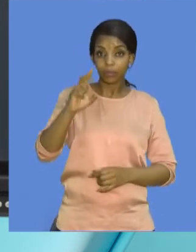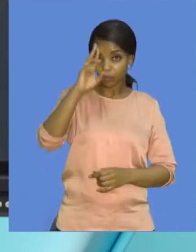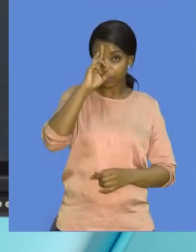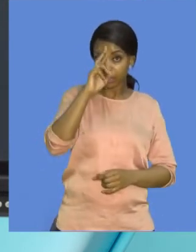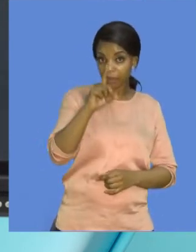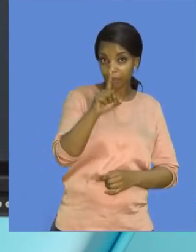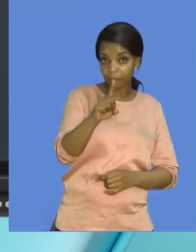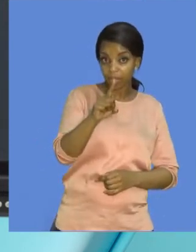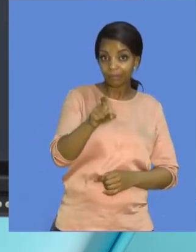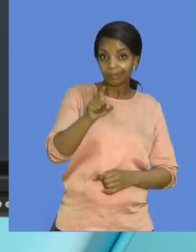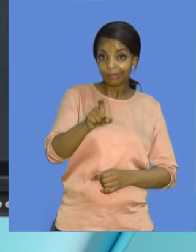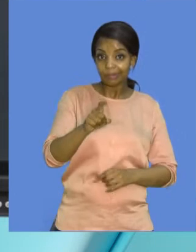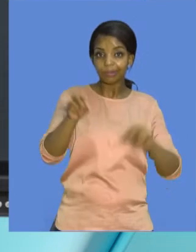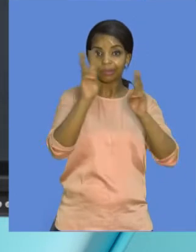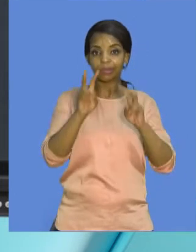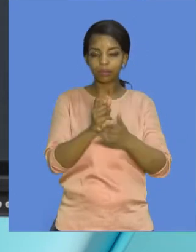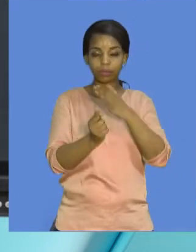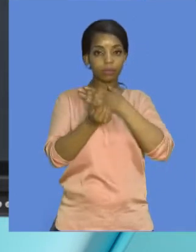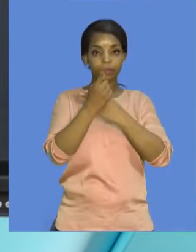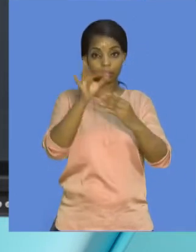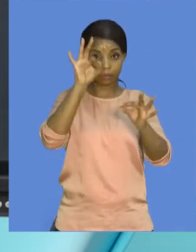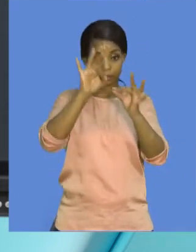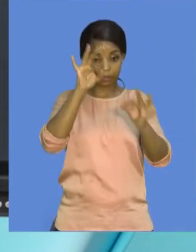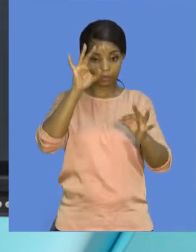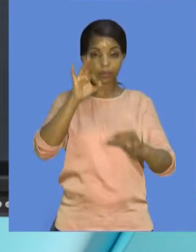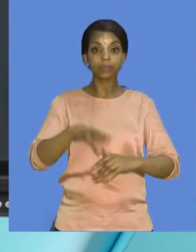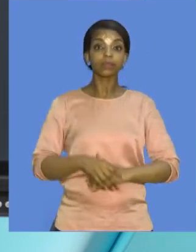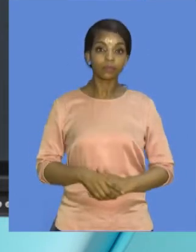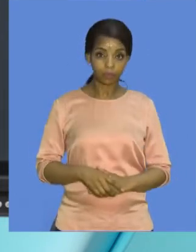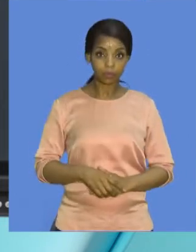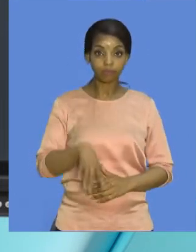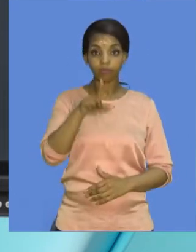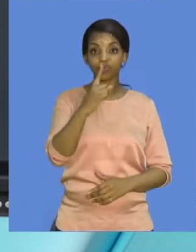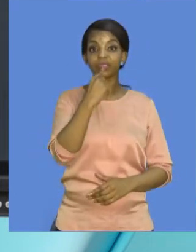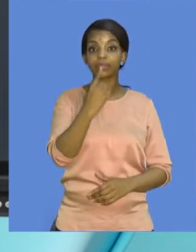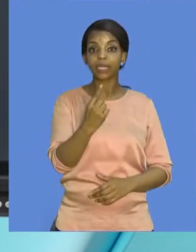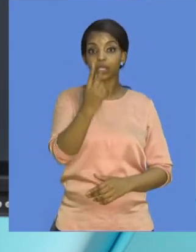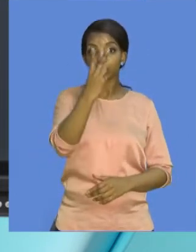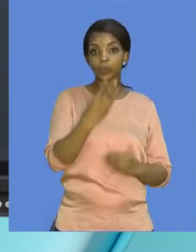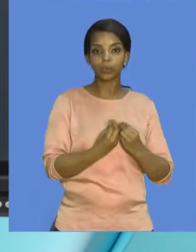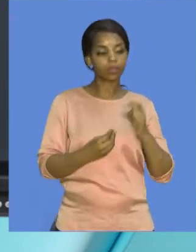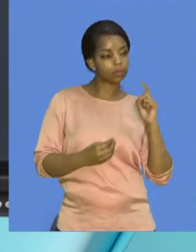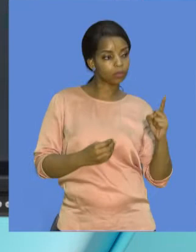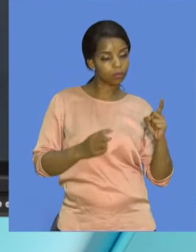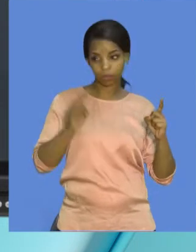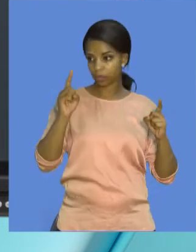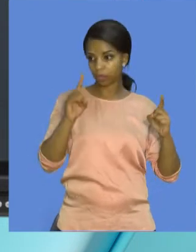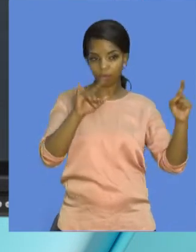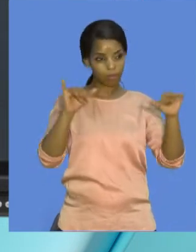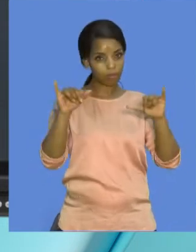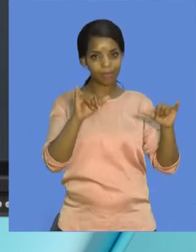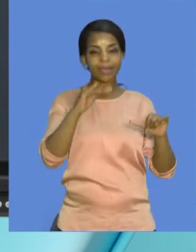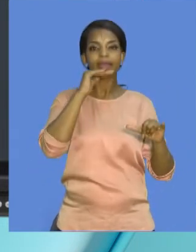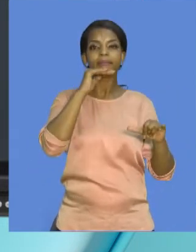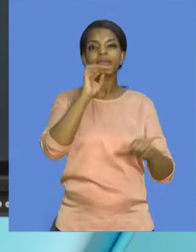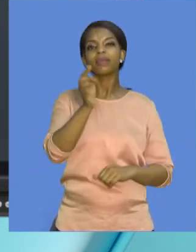you remember the charge accumulates on the surface of the sphere, all right? So if we say two spheres are